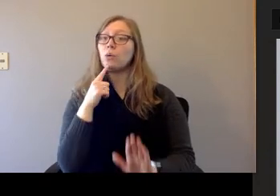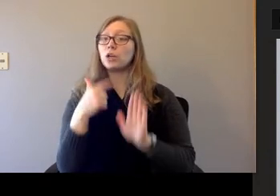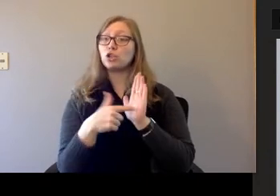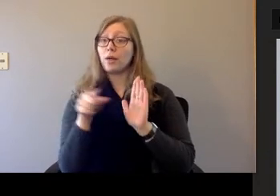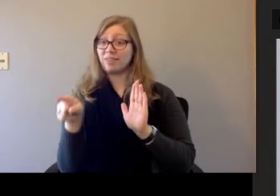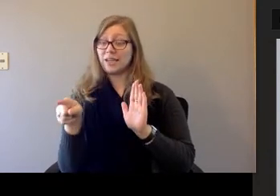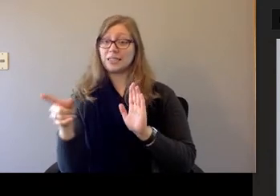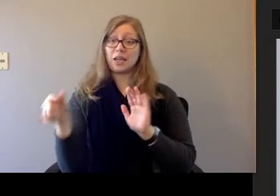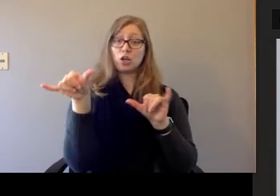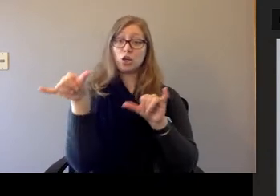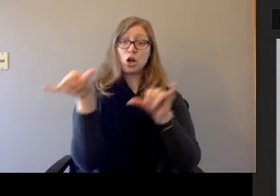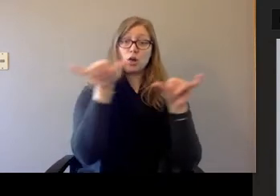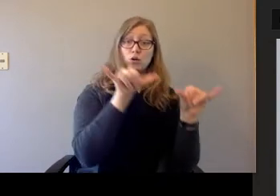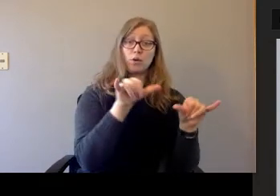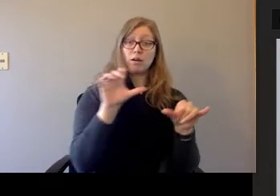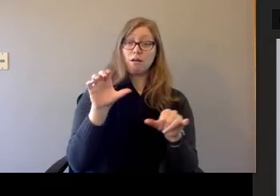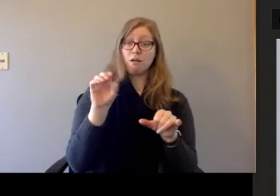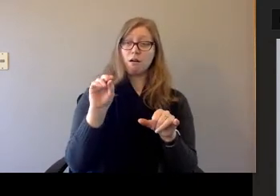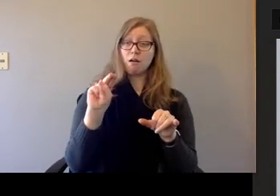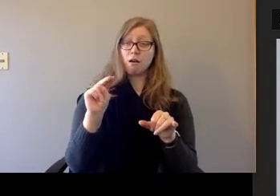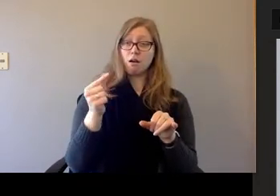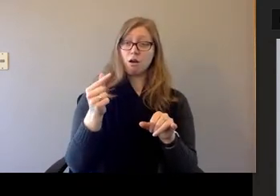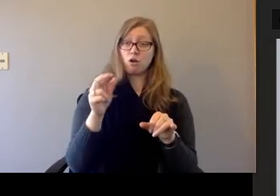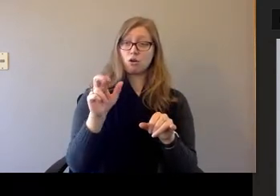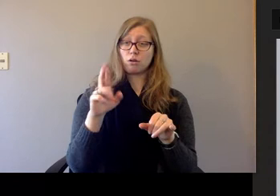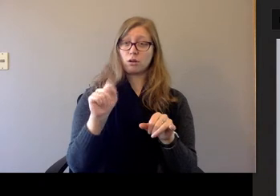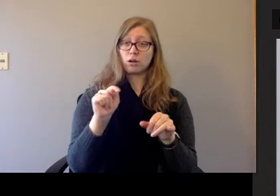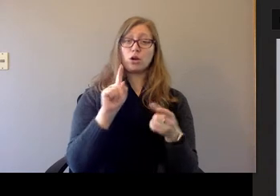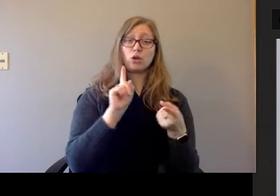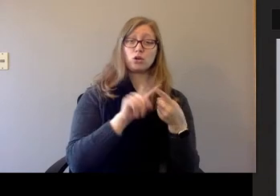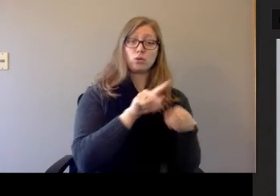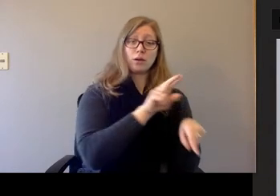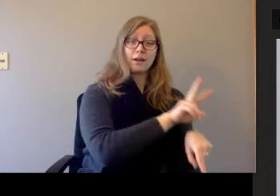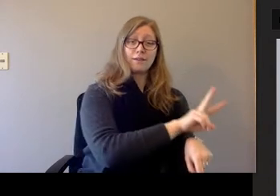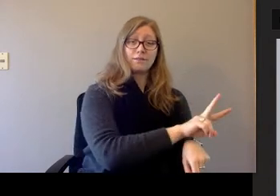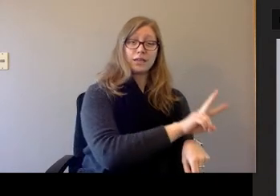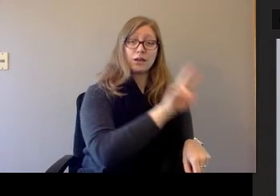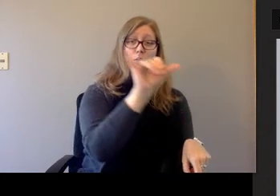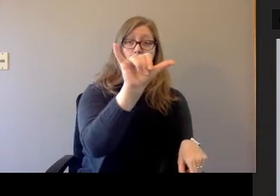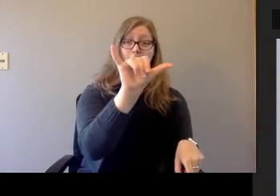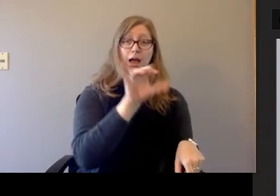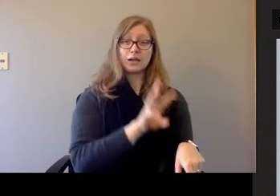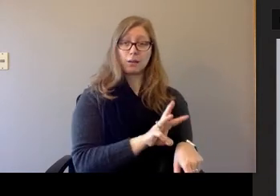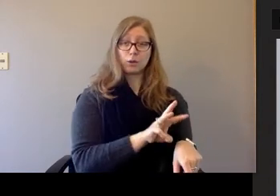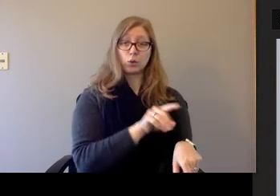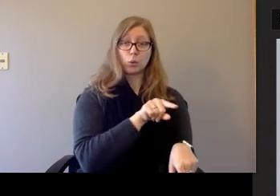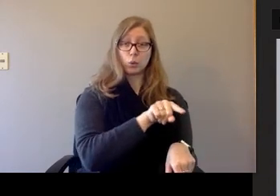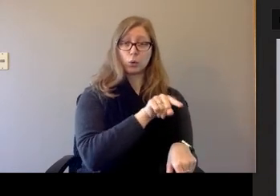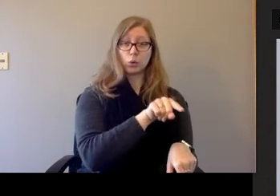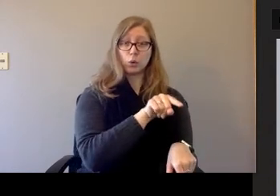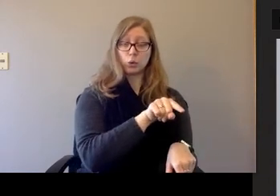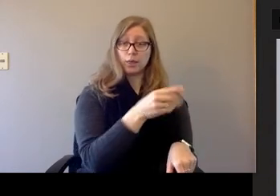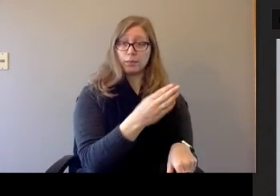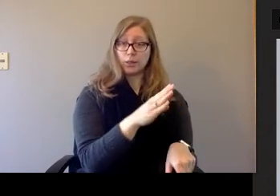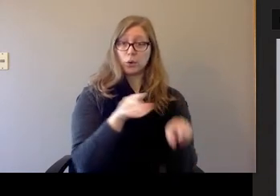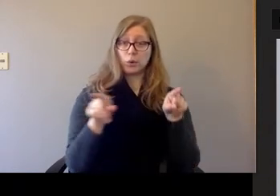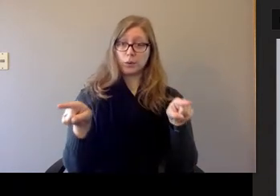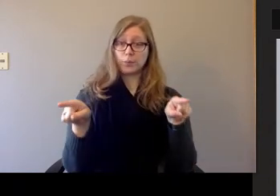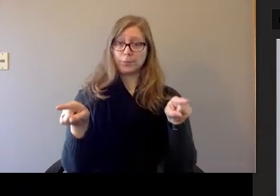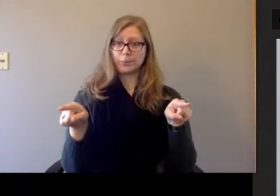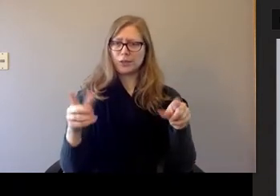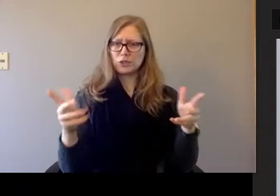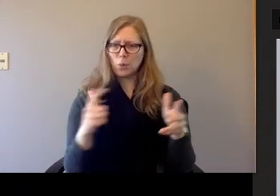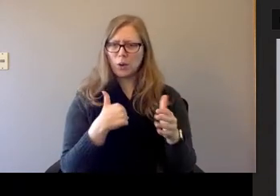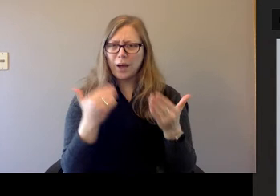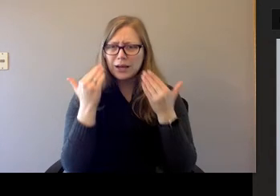to VW or VYW. All right, so what do I know about